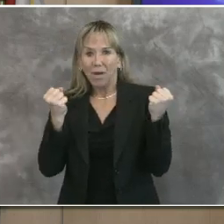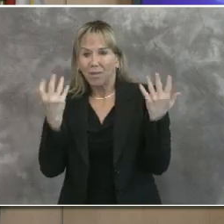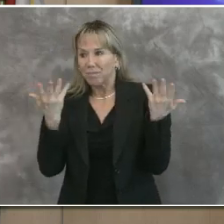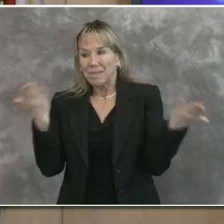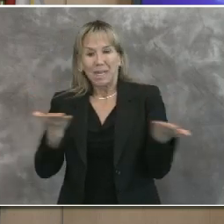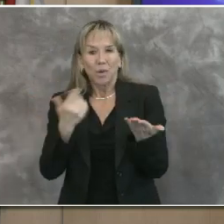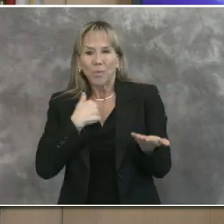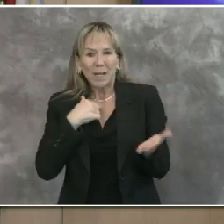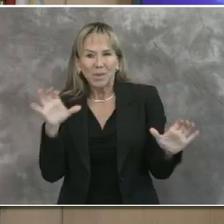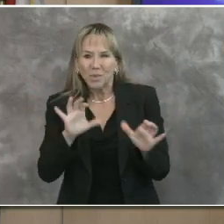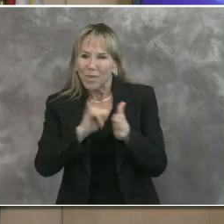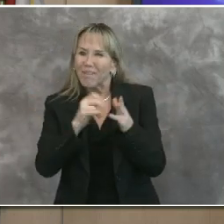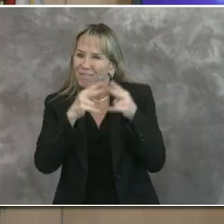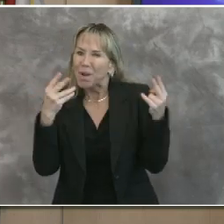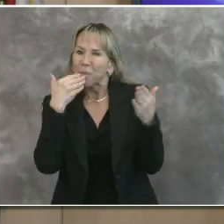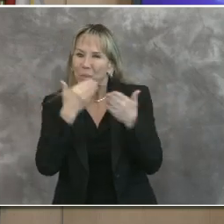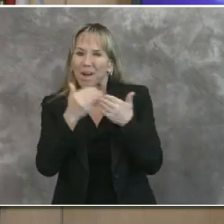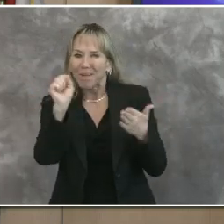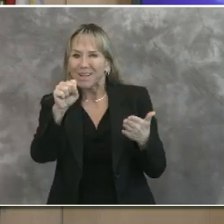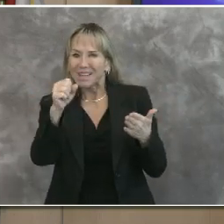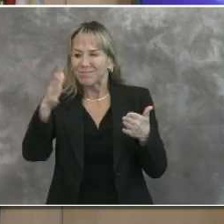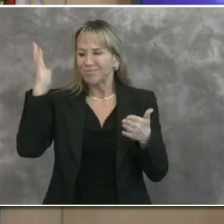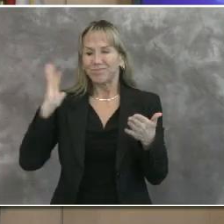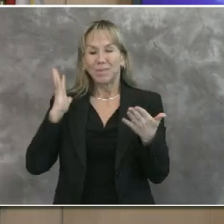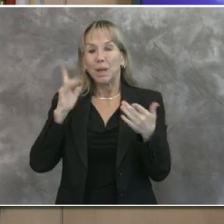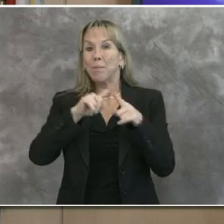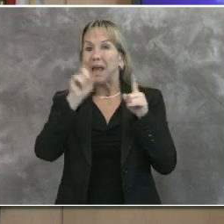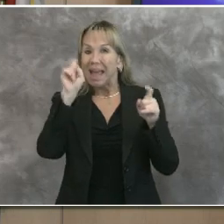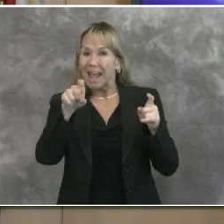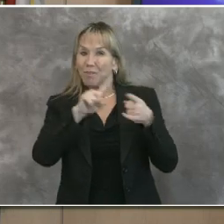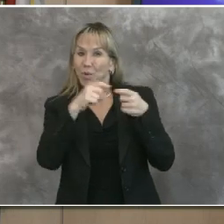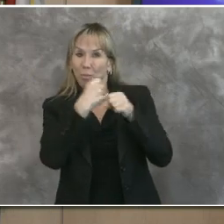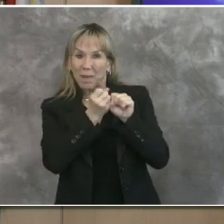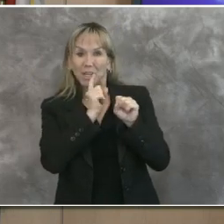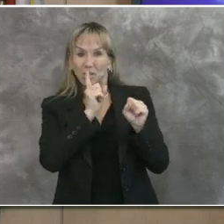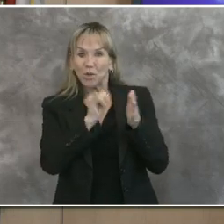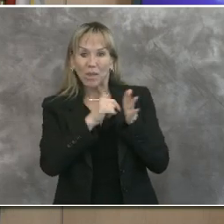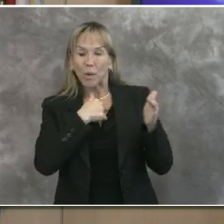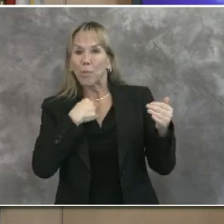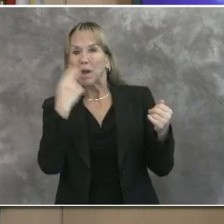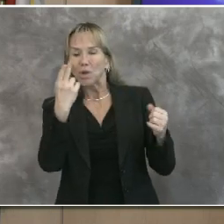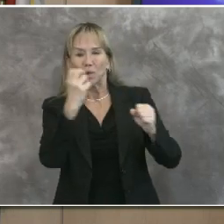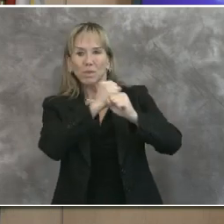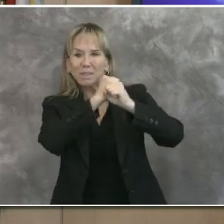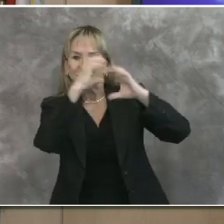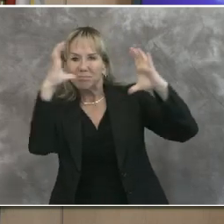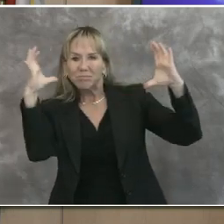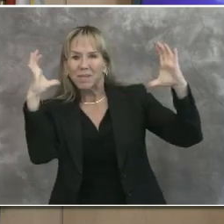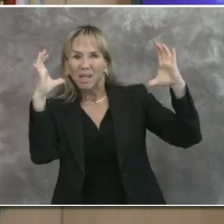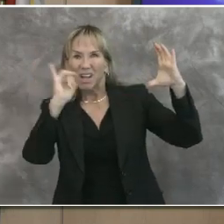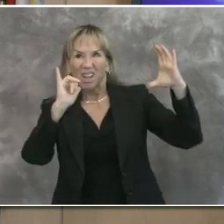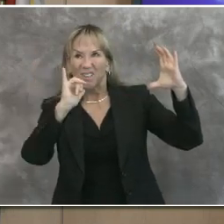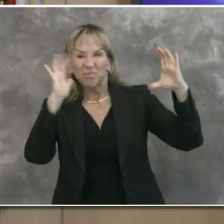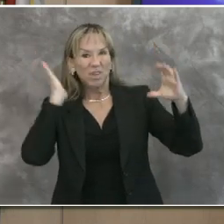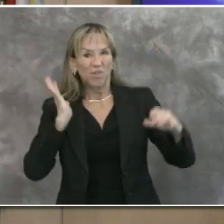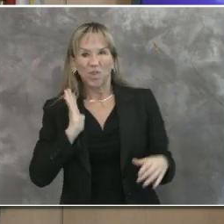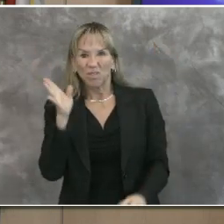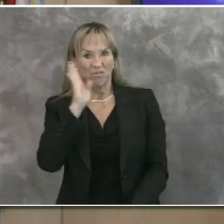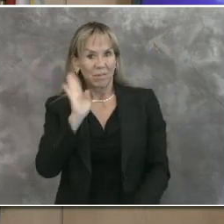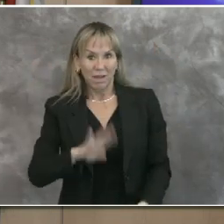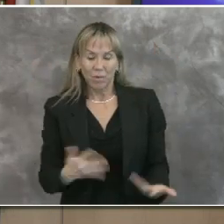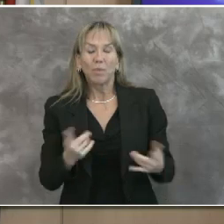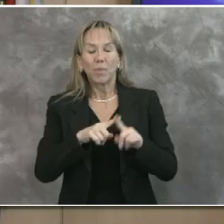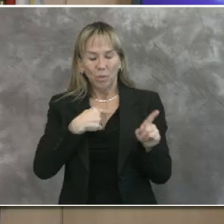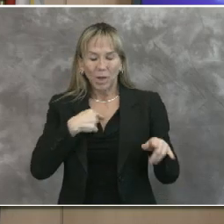that we do very well, but we have to do on a scope and scale the likes of which we have never imagined. And we will meet